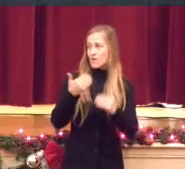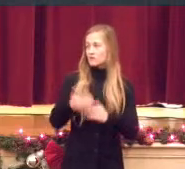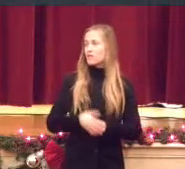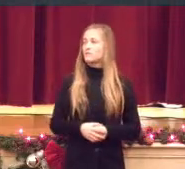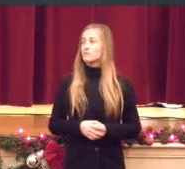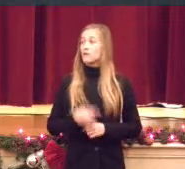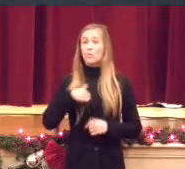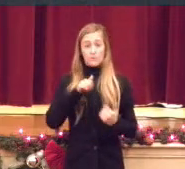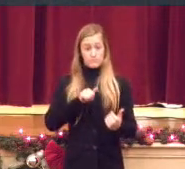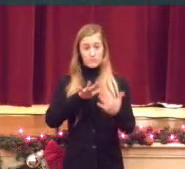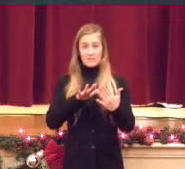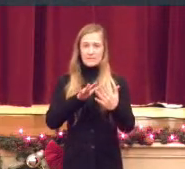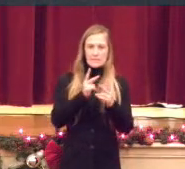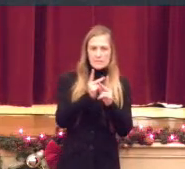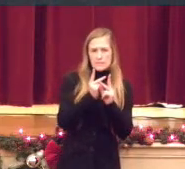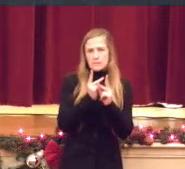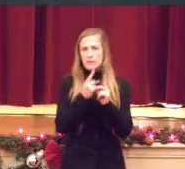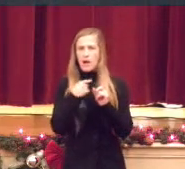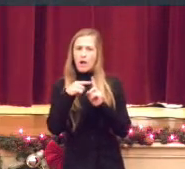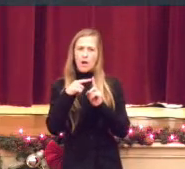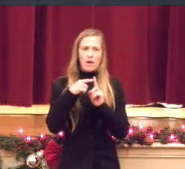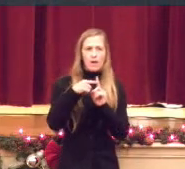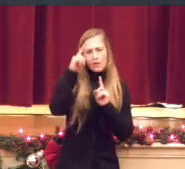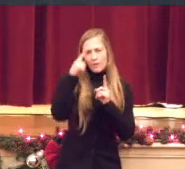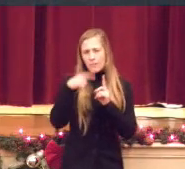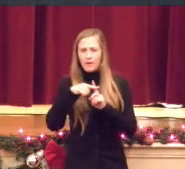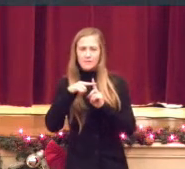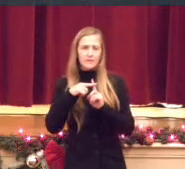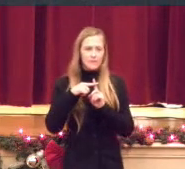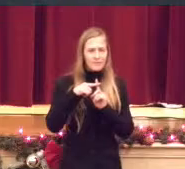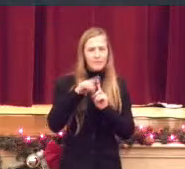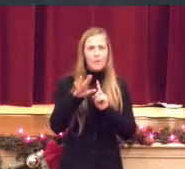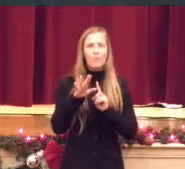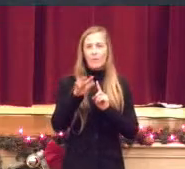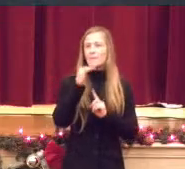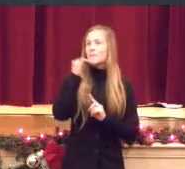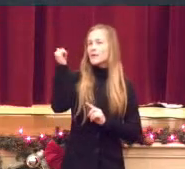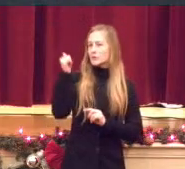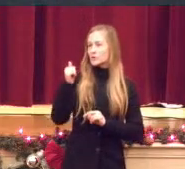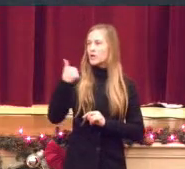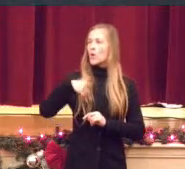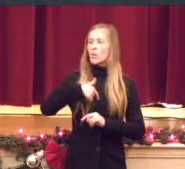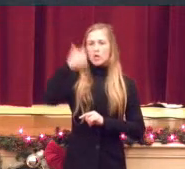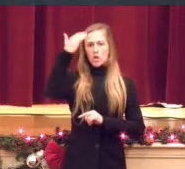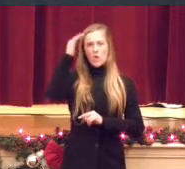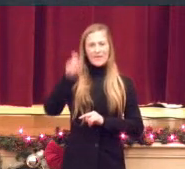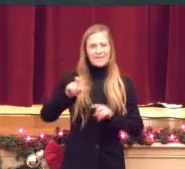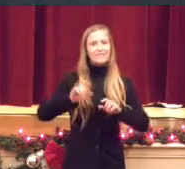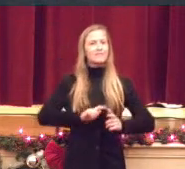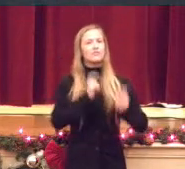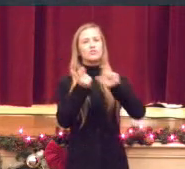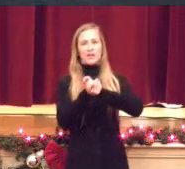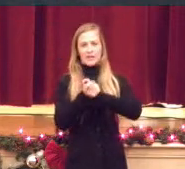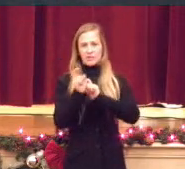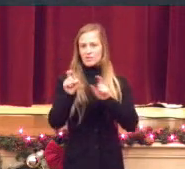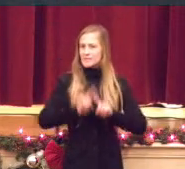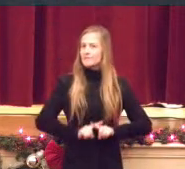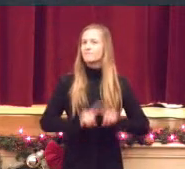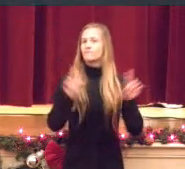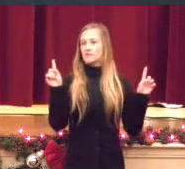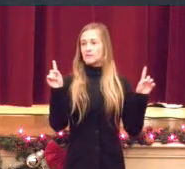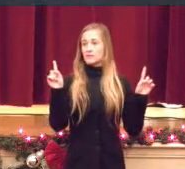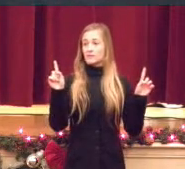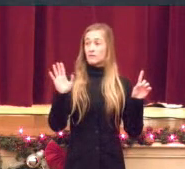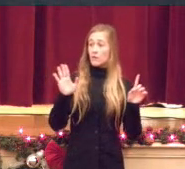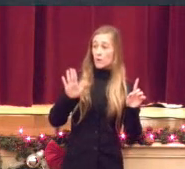with cautious optimism. We know that we have to do something different. And to your point, I